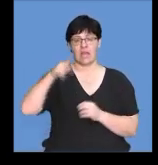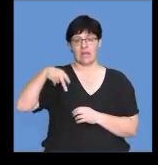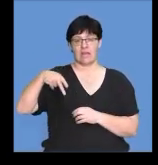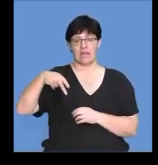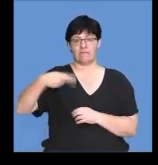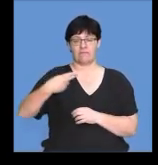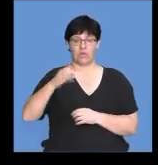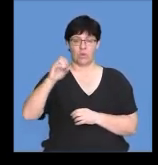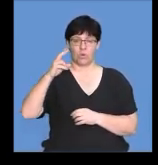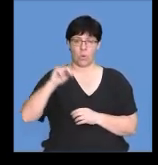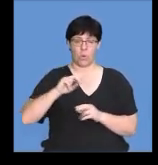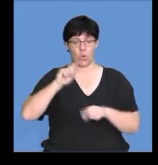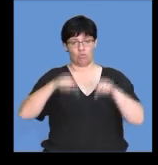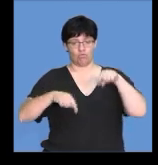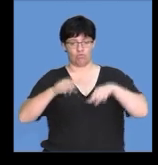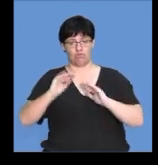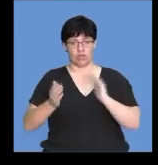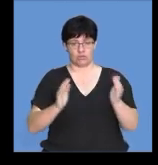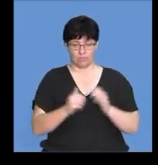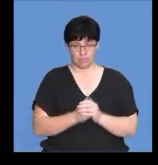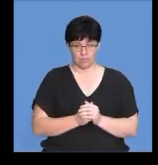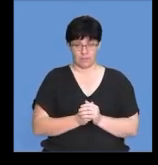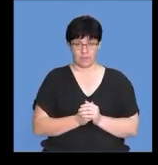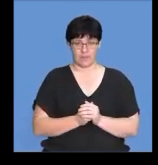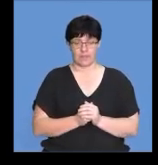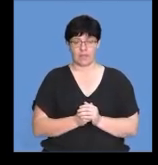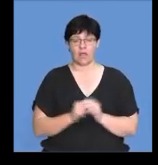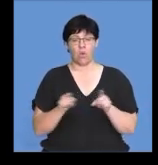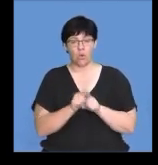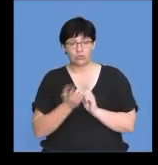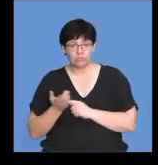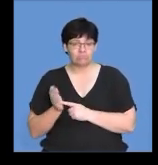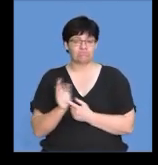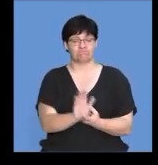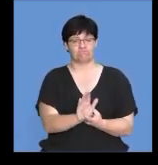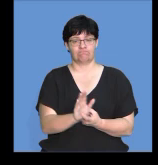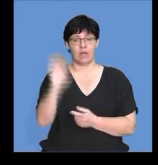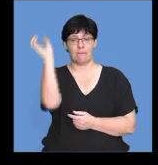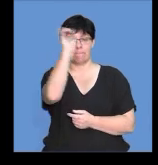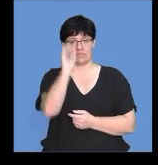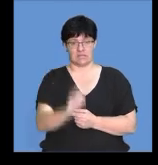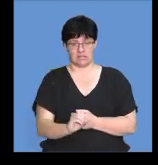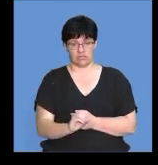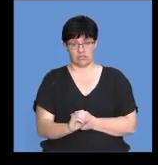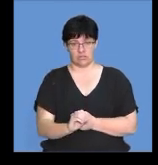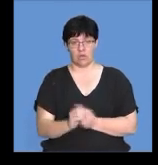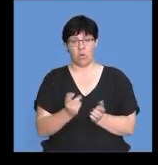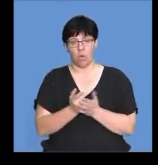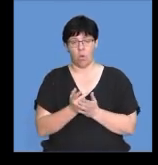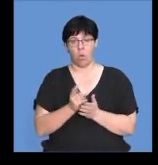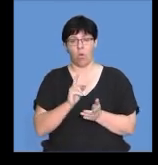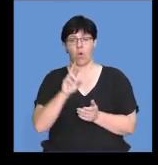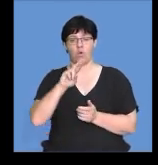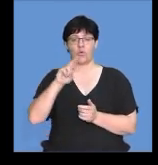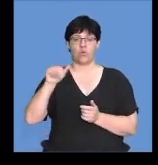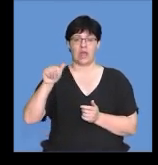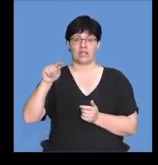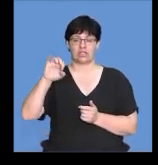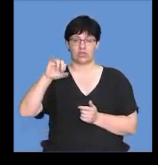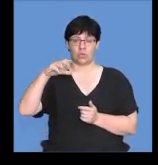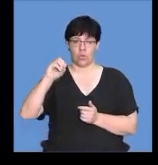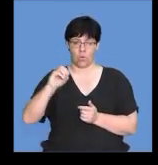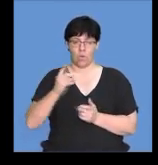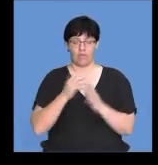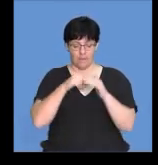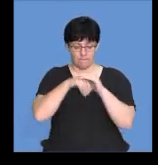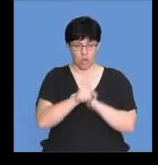ratio, and then most importantly is being able to illustrate a percentage or the ratio of those individuals that are